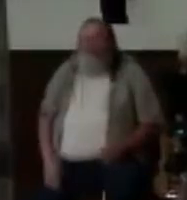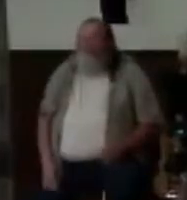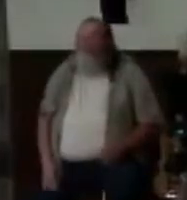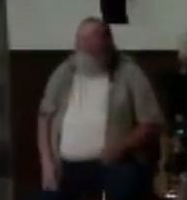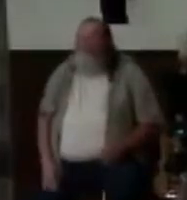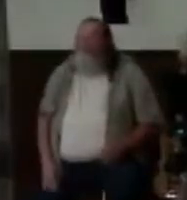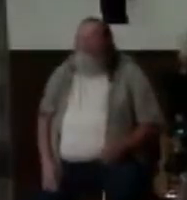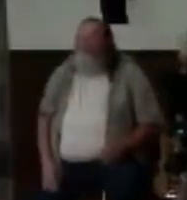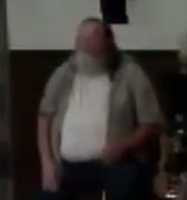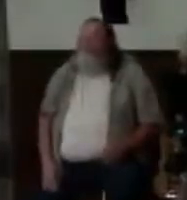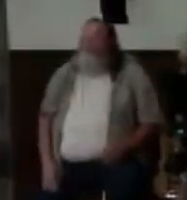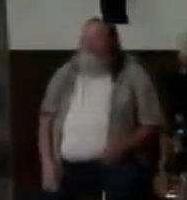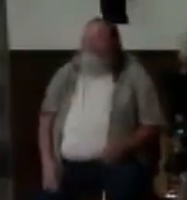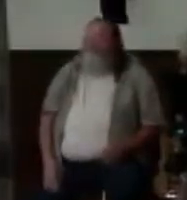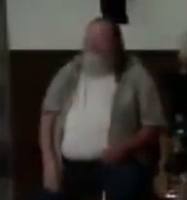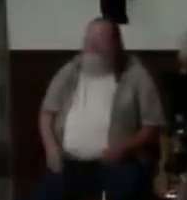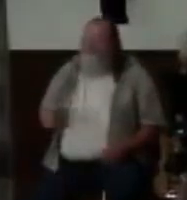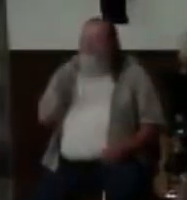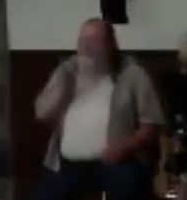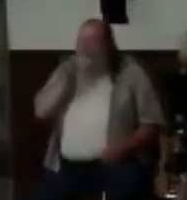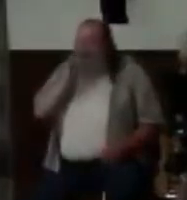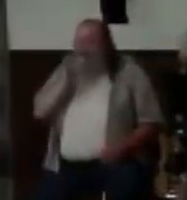same pouring out.